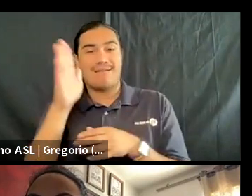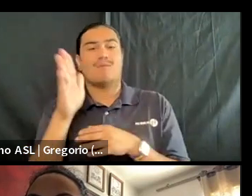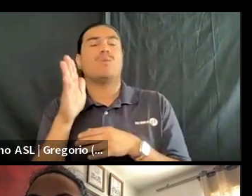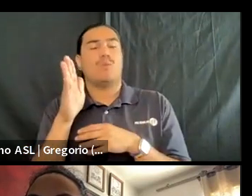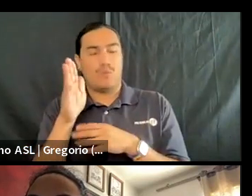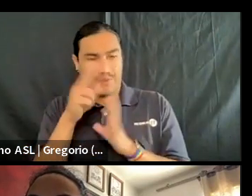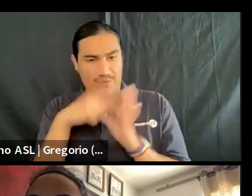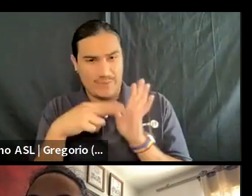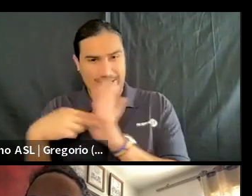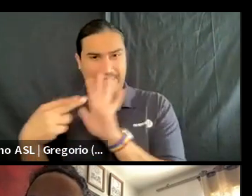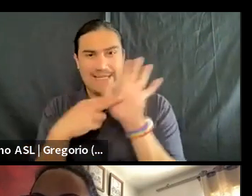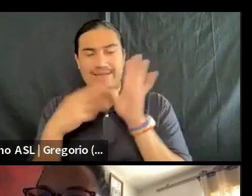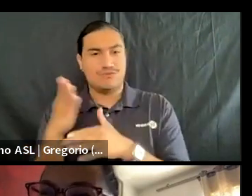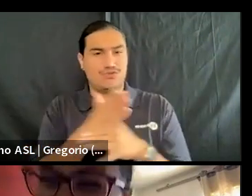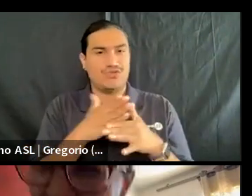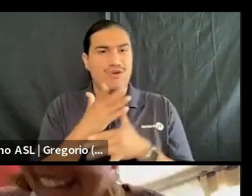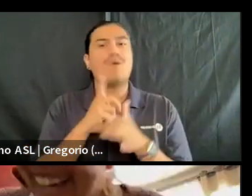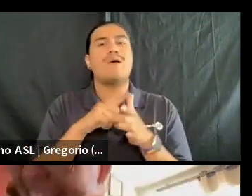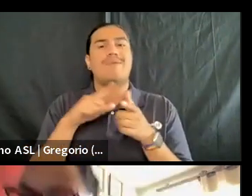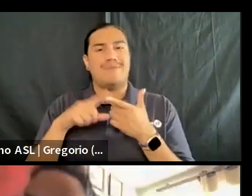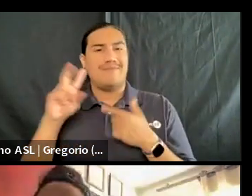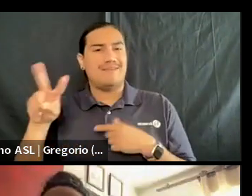the exercise.